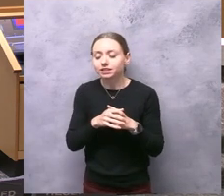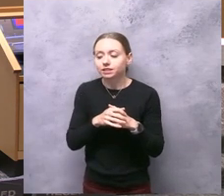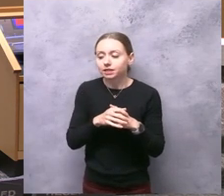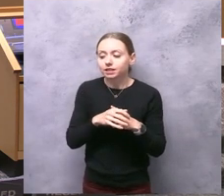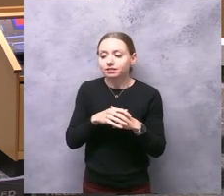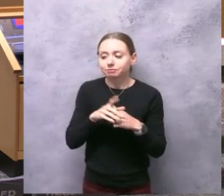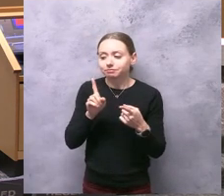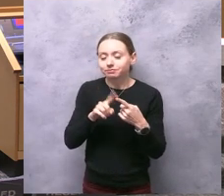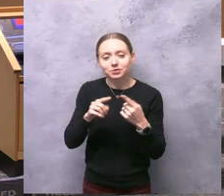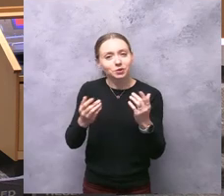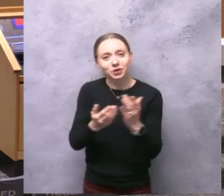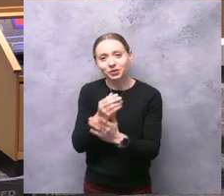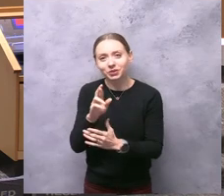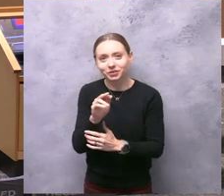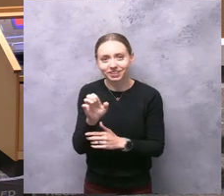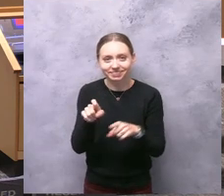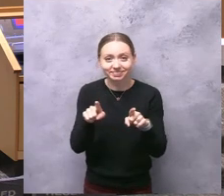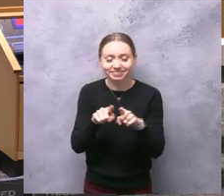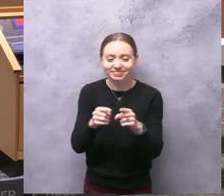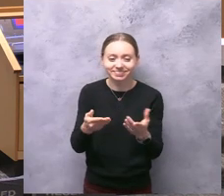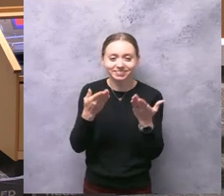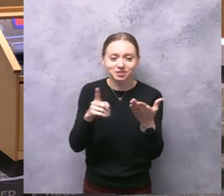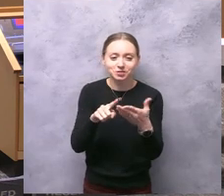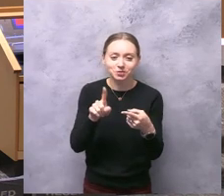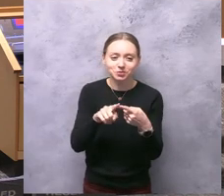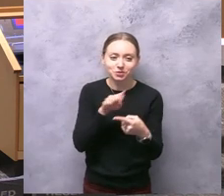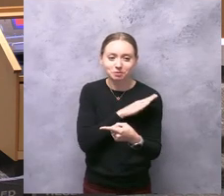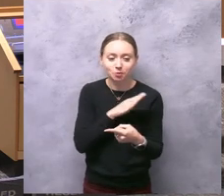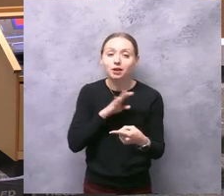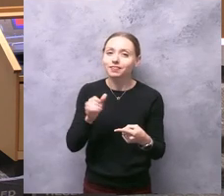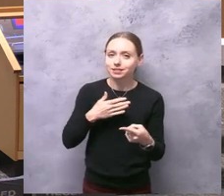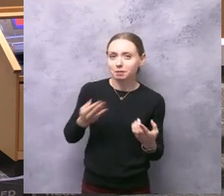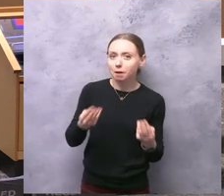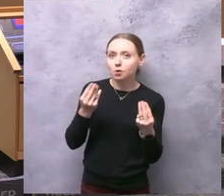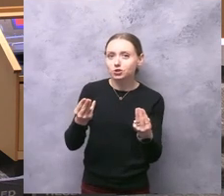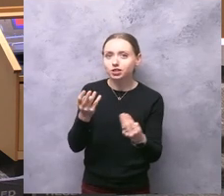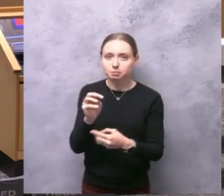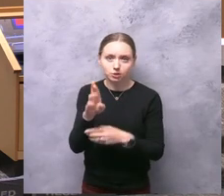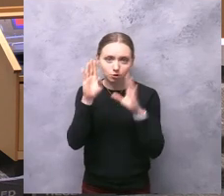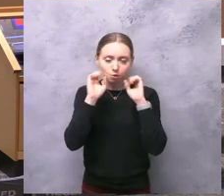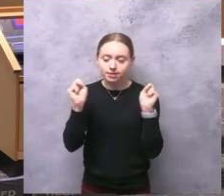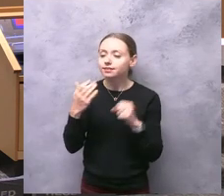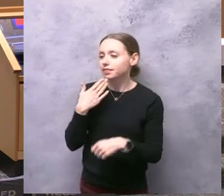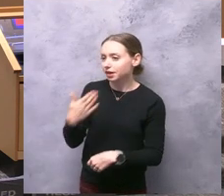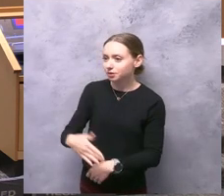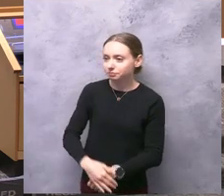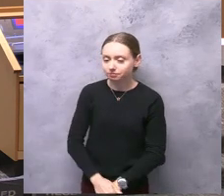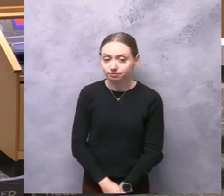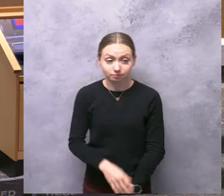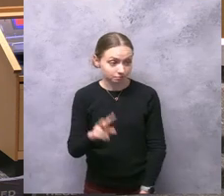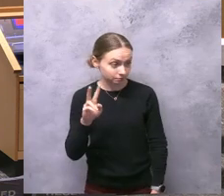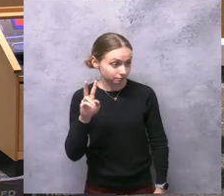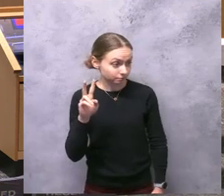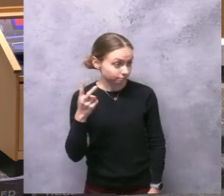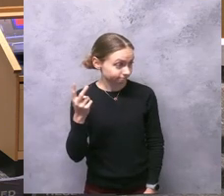to new rate periods as presented to the board. That's my motion, Mr. President. Thank you. Can I get a second?